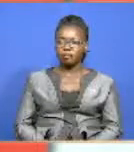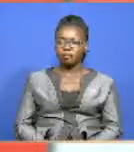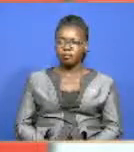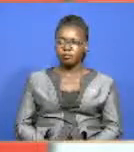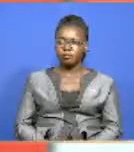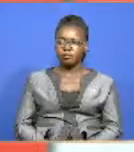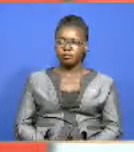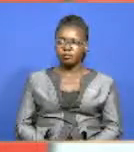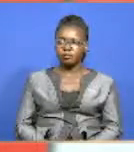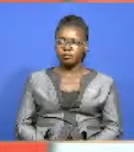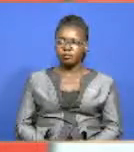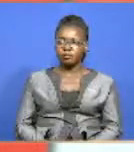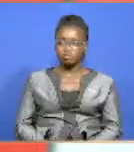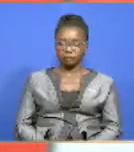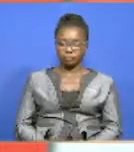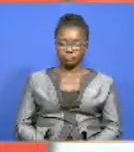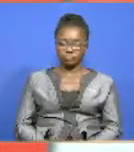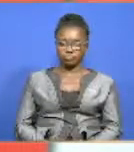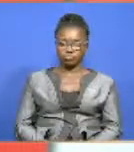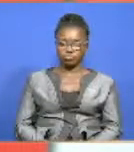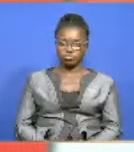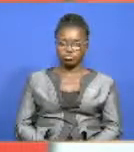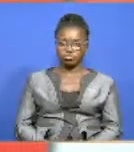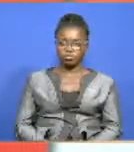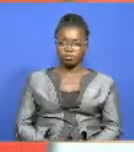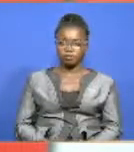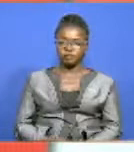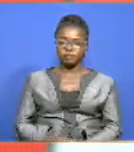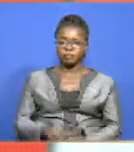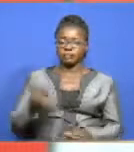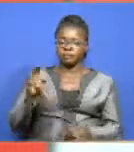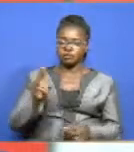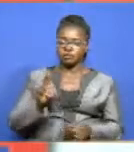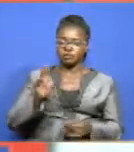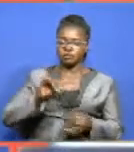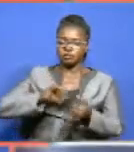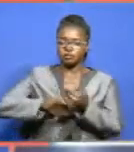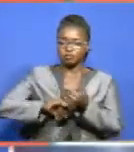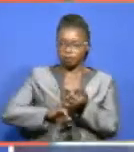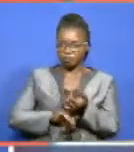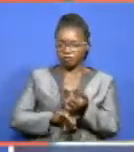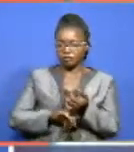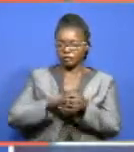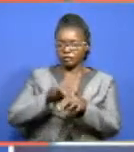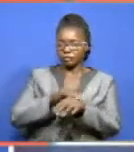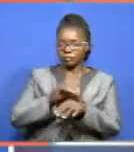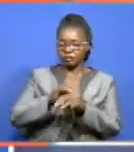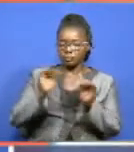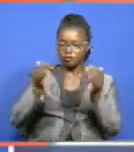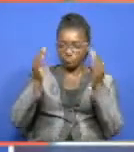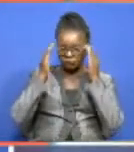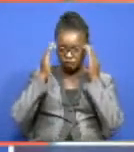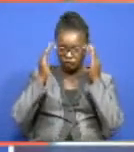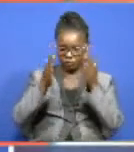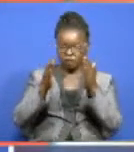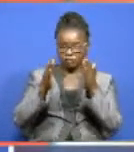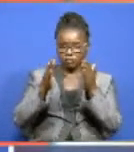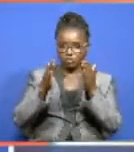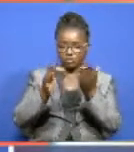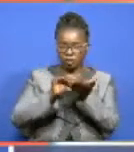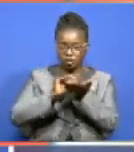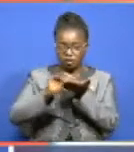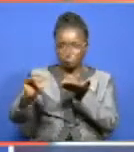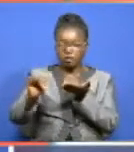May she rest in peace. Now, moving on, First Lady Margaret Kenyatta has called for a renewed commitment to the elimination